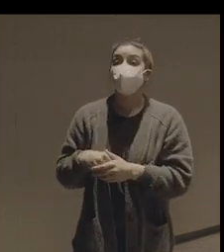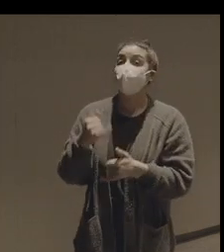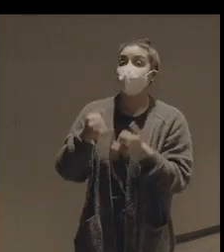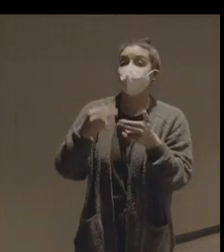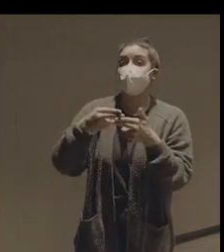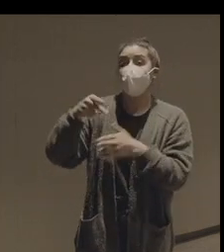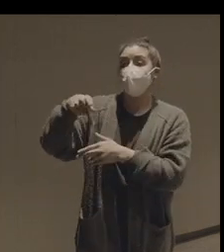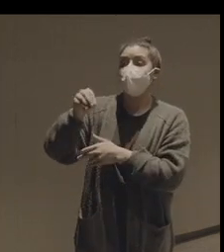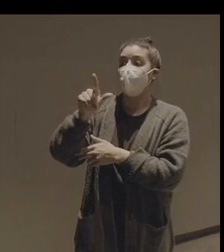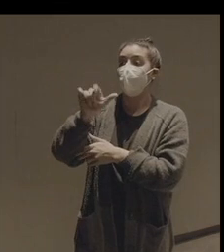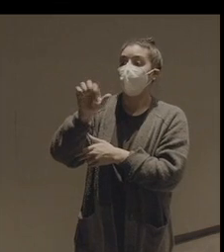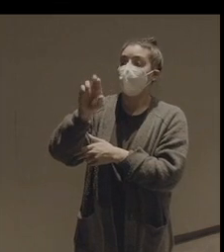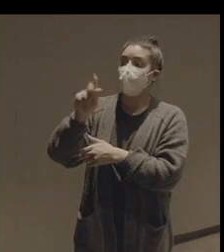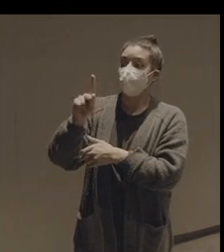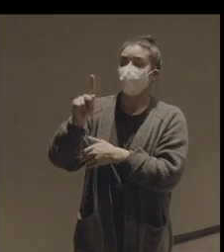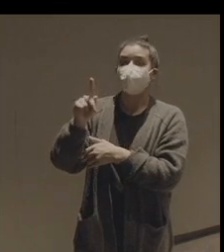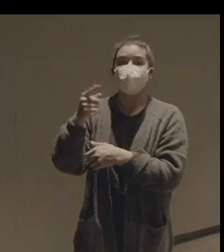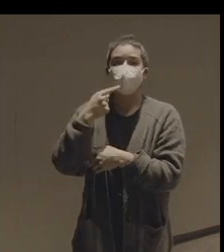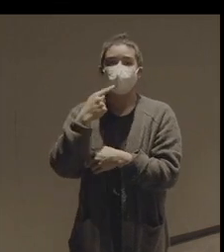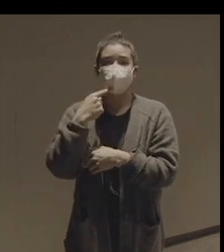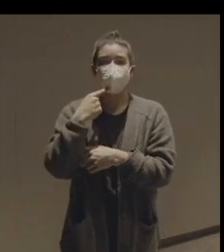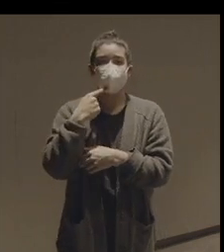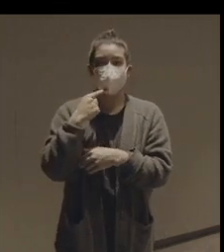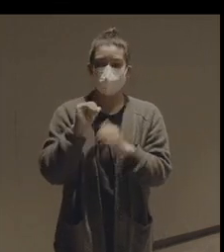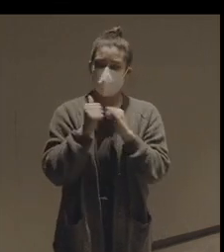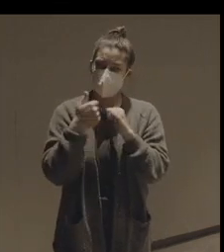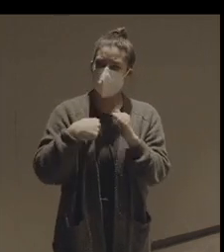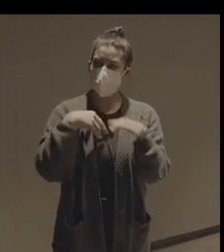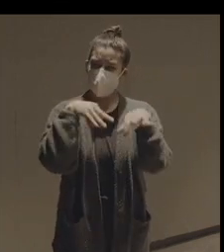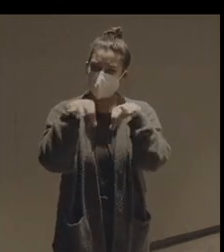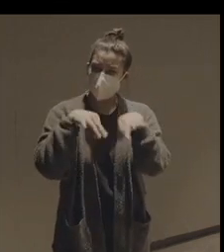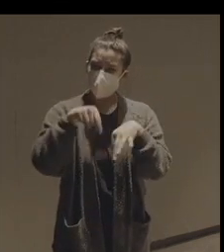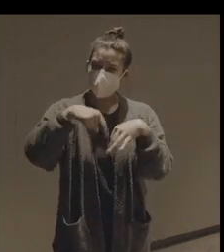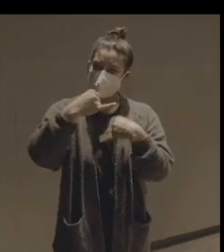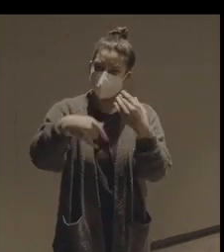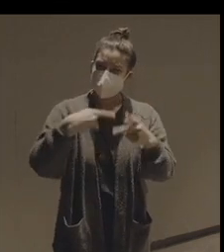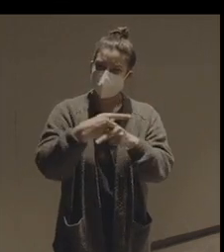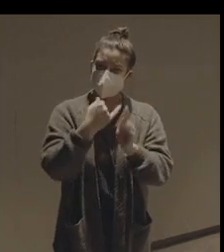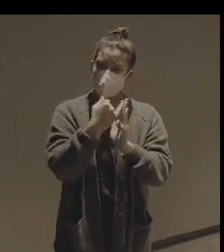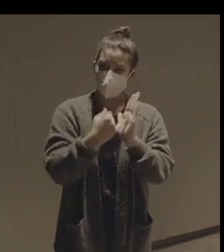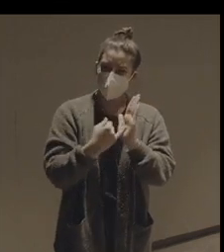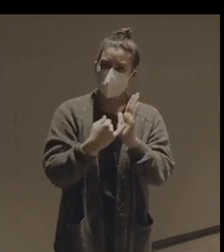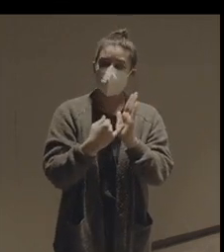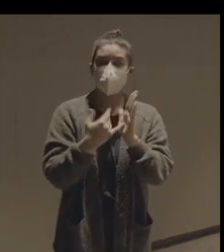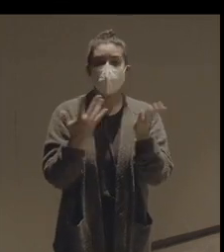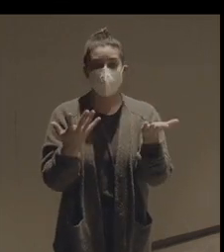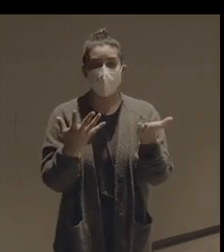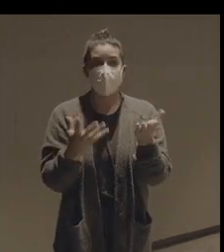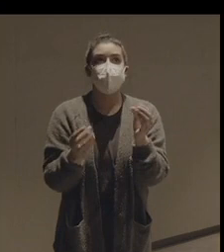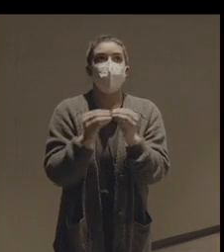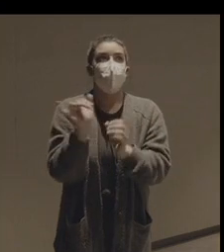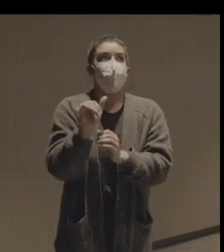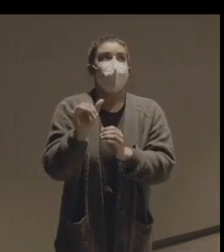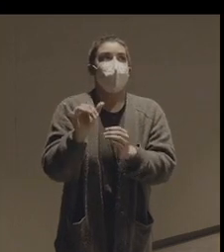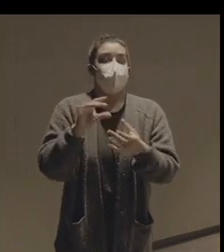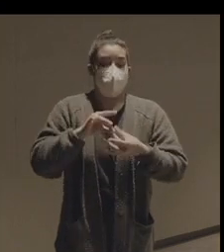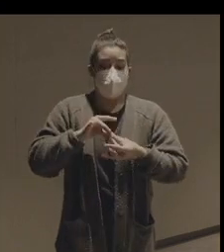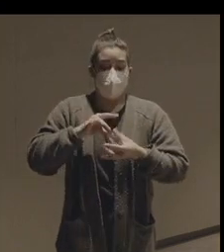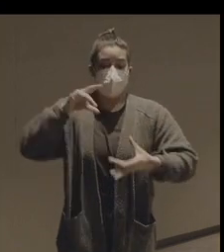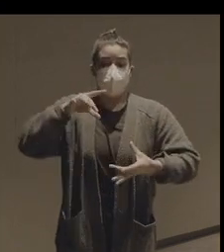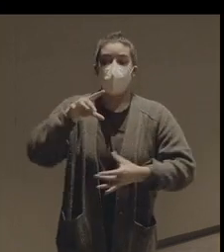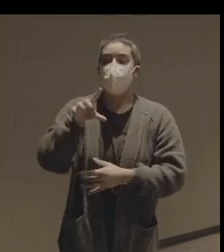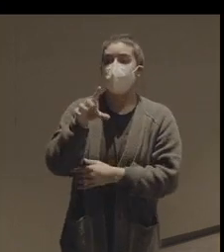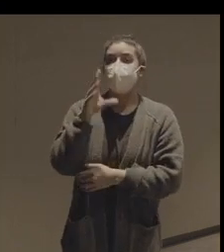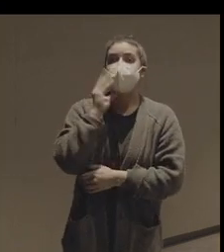as embodying, quote, points of uncertainty and, quote, disembodied experience. This is because the artists working